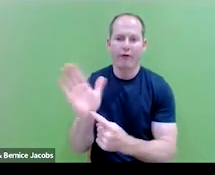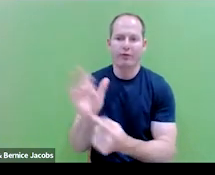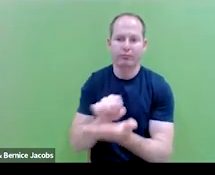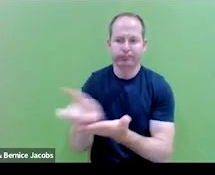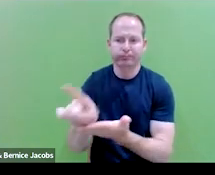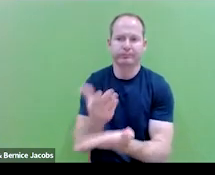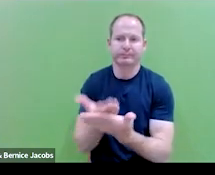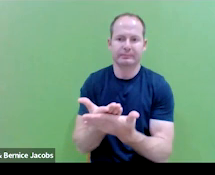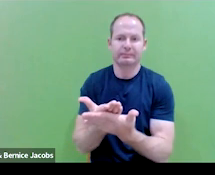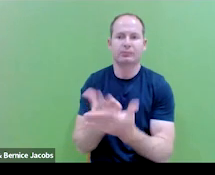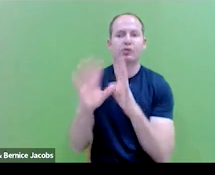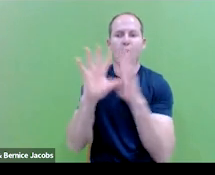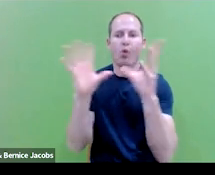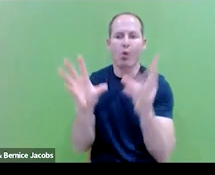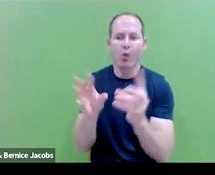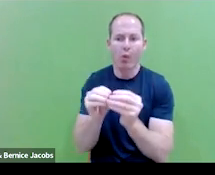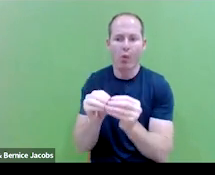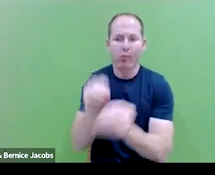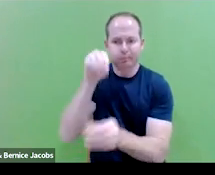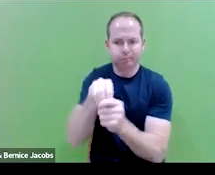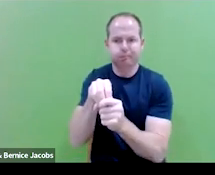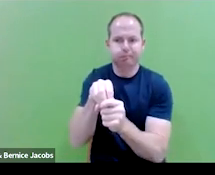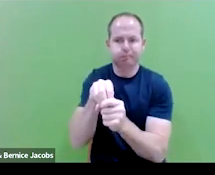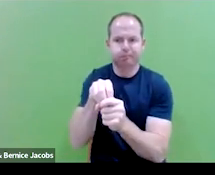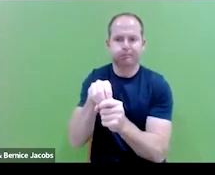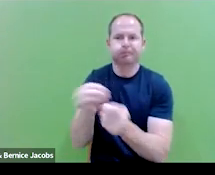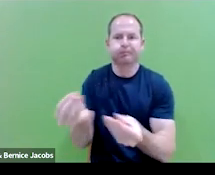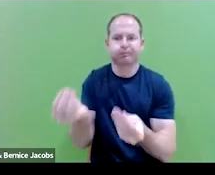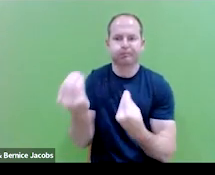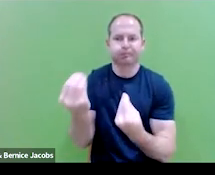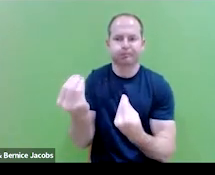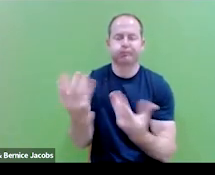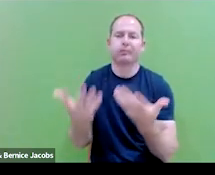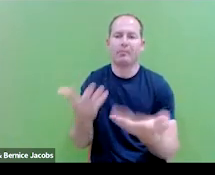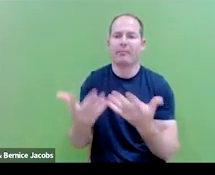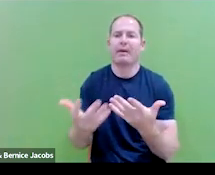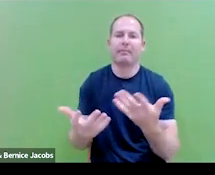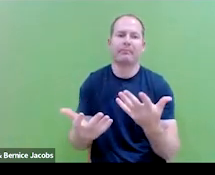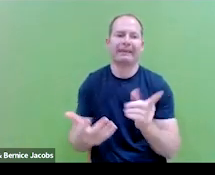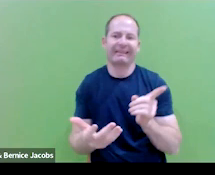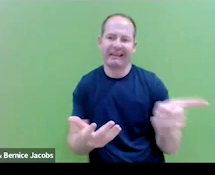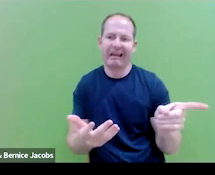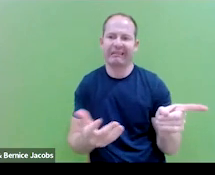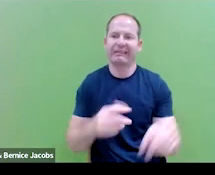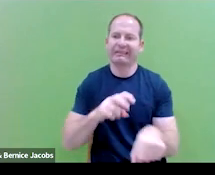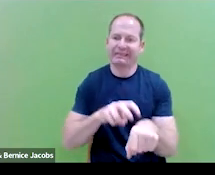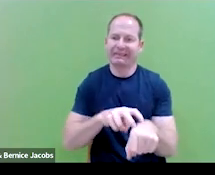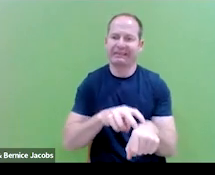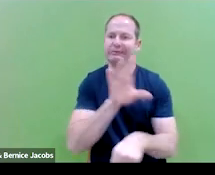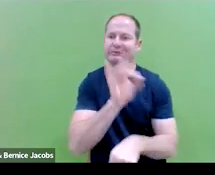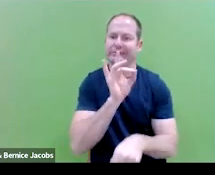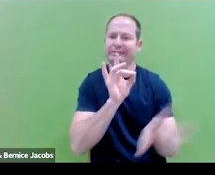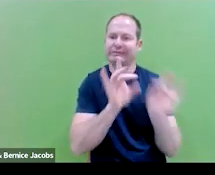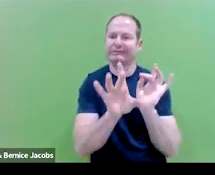being integrated into the app. We no longer have to add those as plug-ons. You might have to turn the function on in your app,